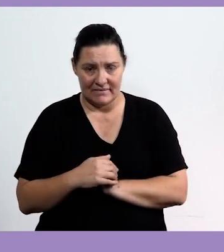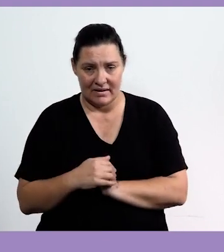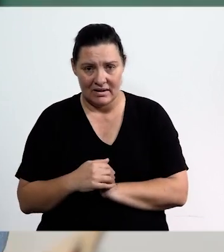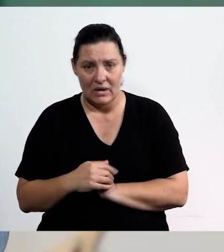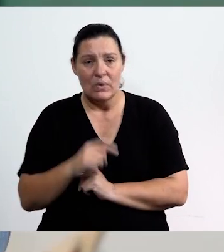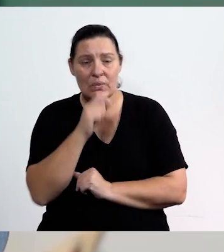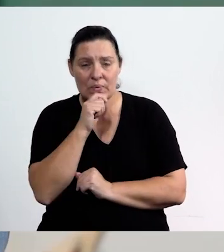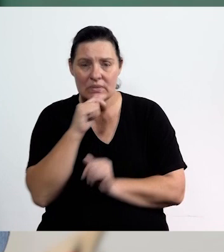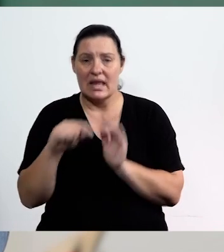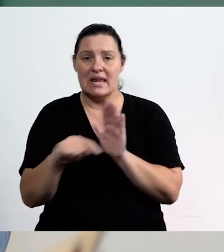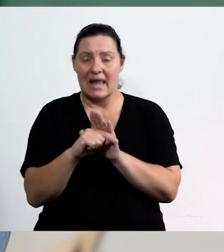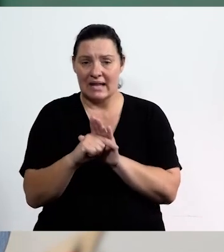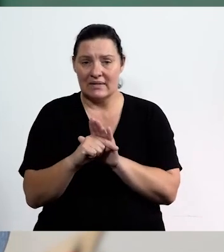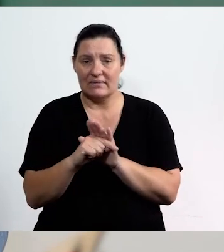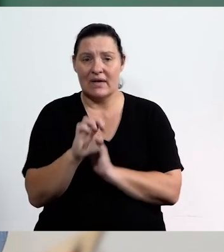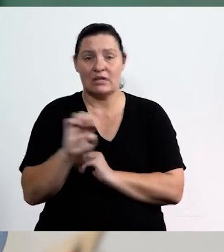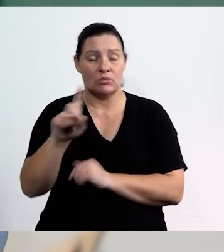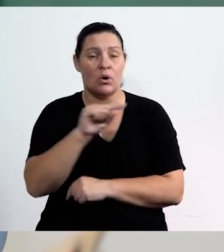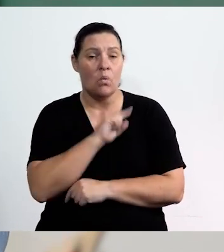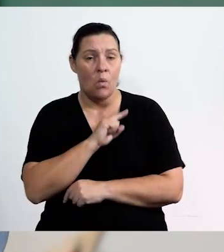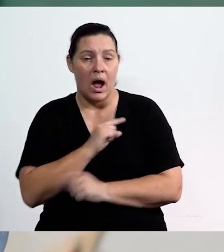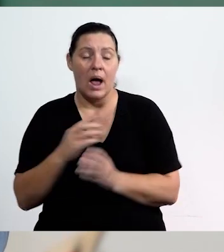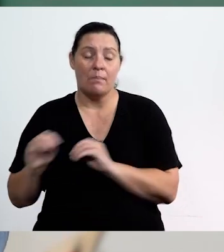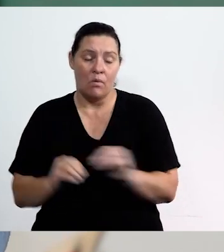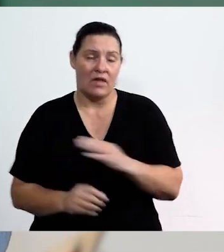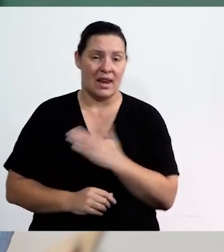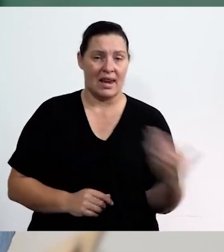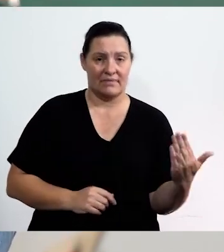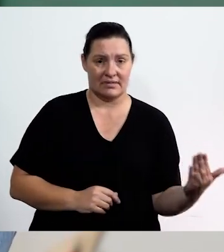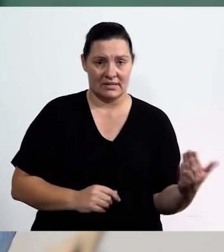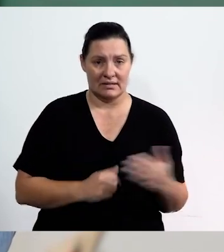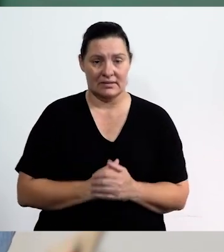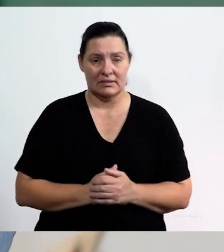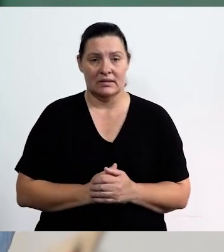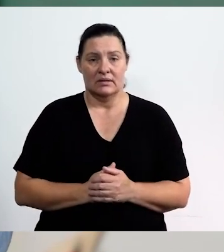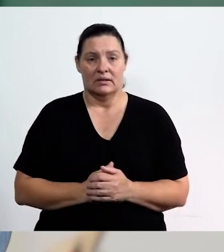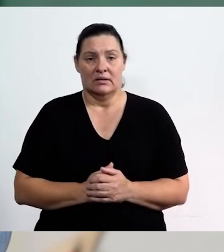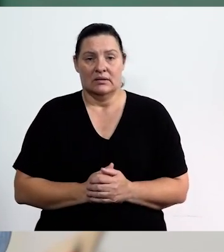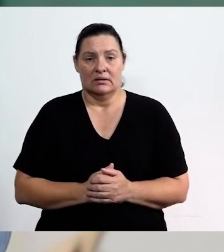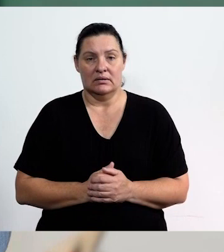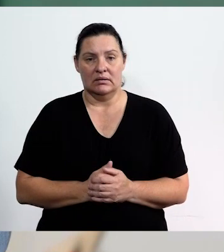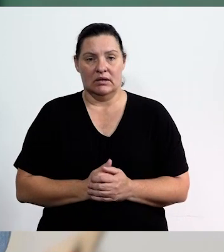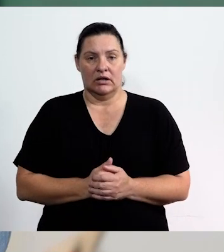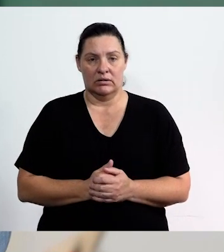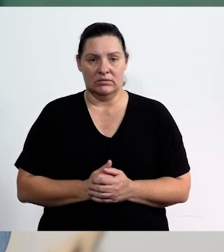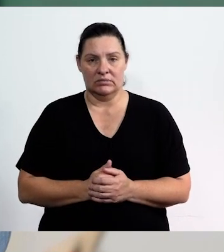5. And we are using a negative exponent because we are moving to the left.